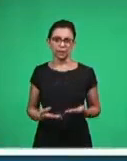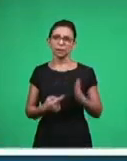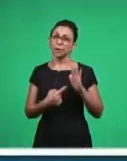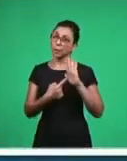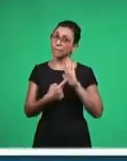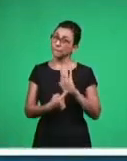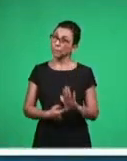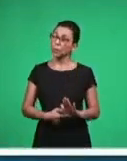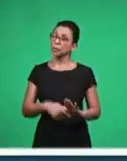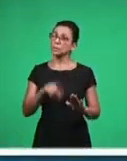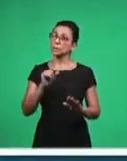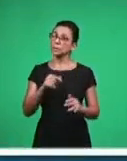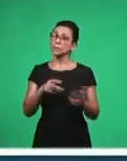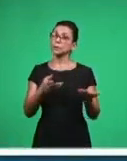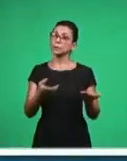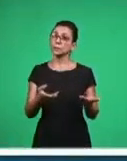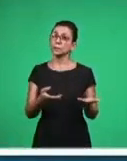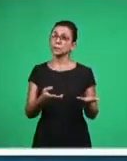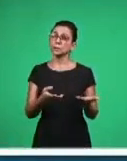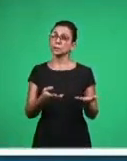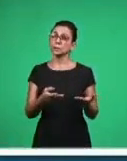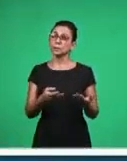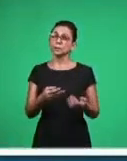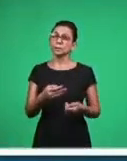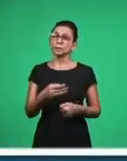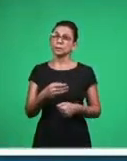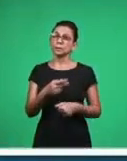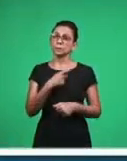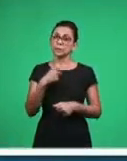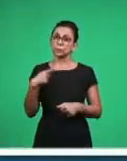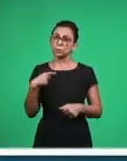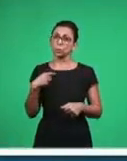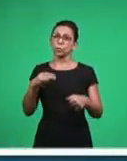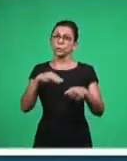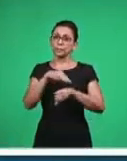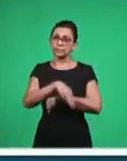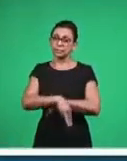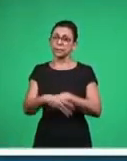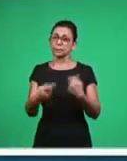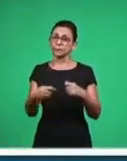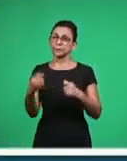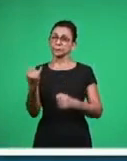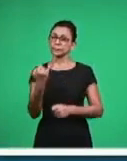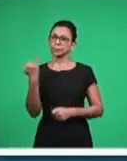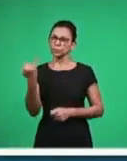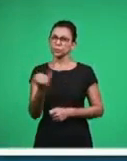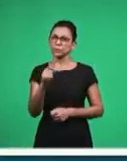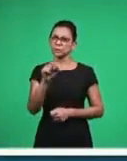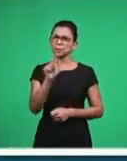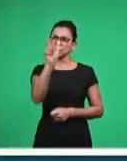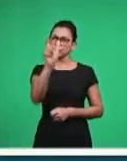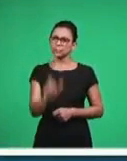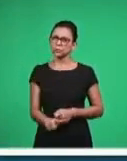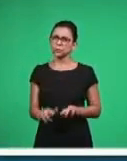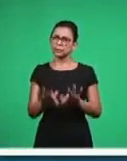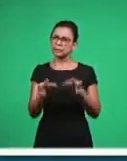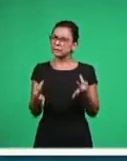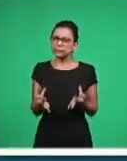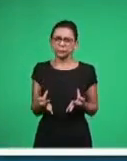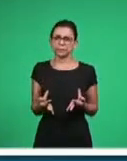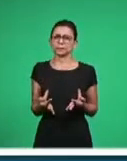And the answer for this second question, therefore, is discernment and humility, humbleness.